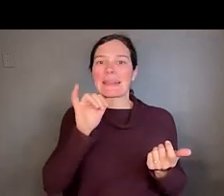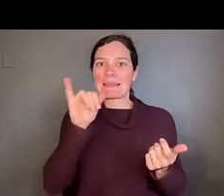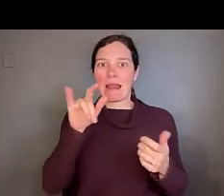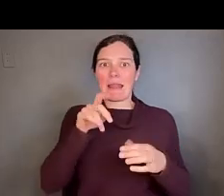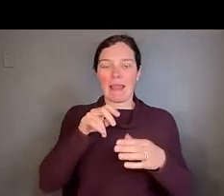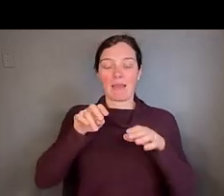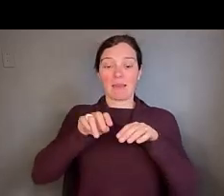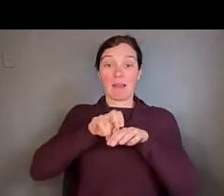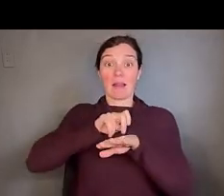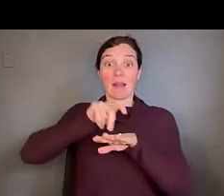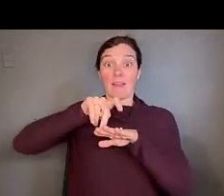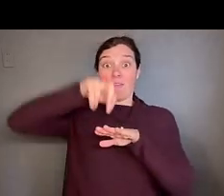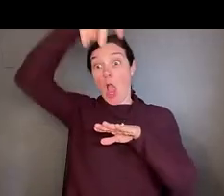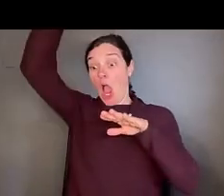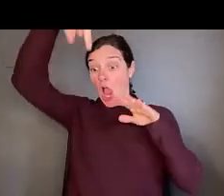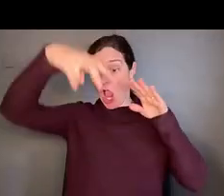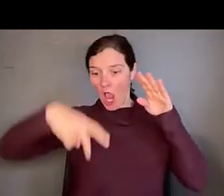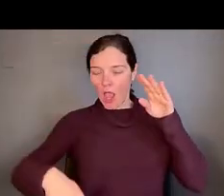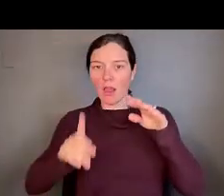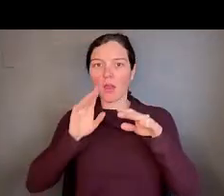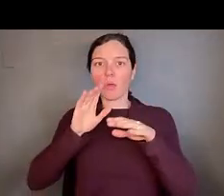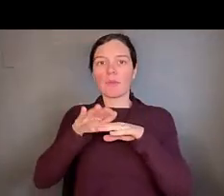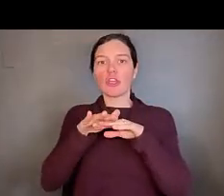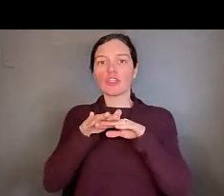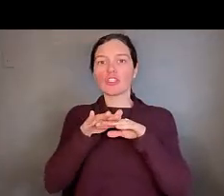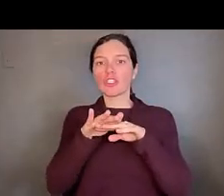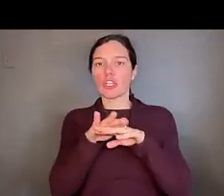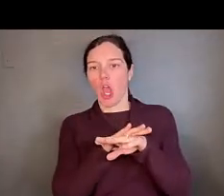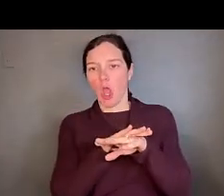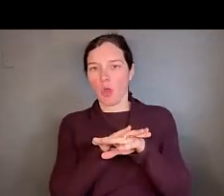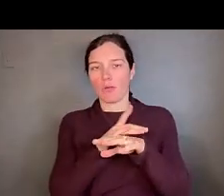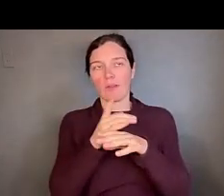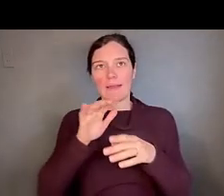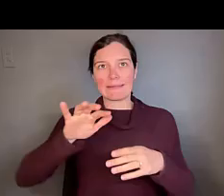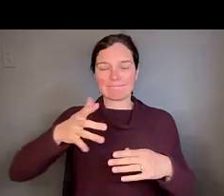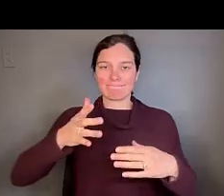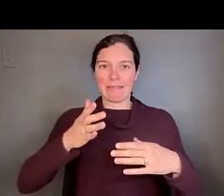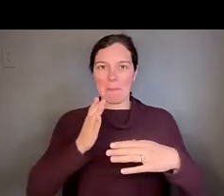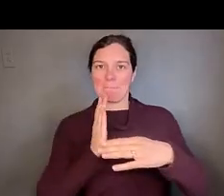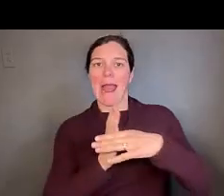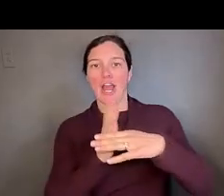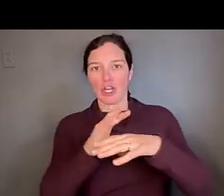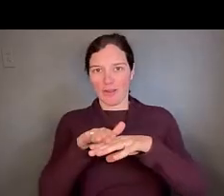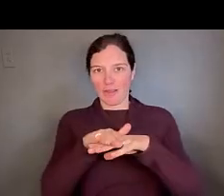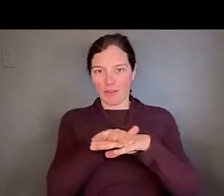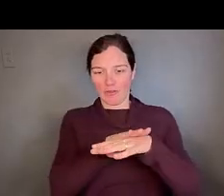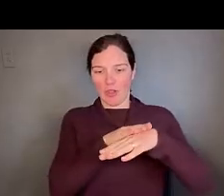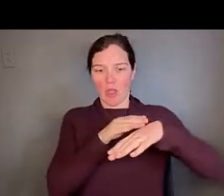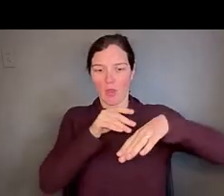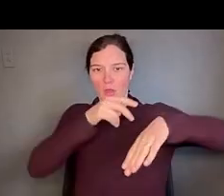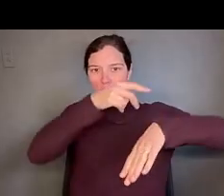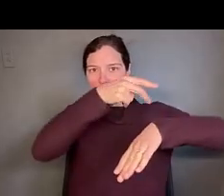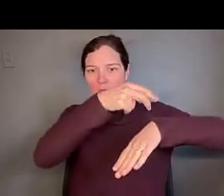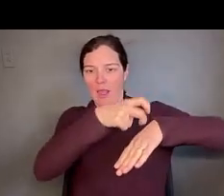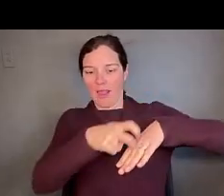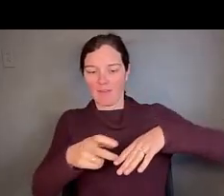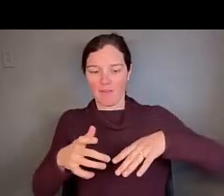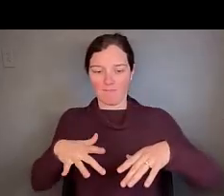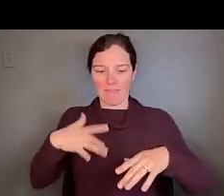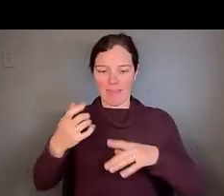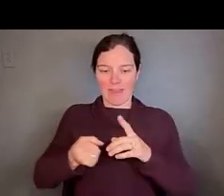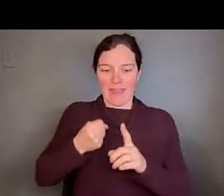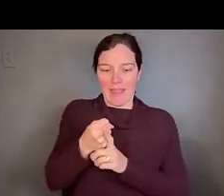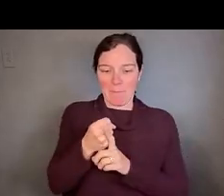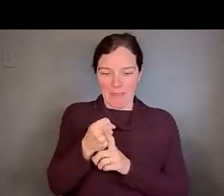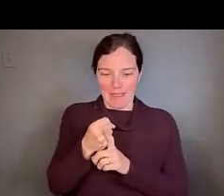cliff. It's slow, although I would say moderately slow in terms of the impact. So I think we need to